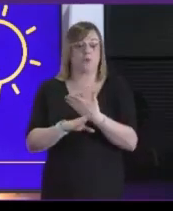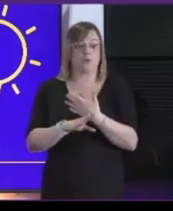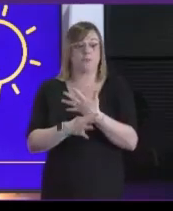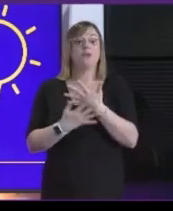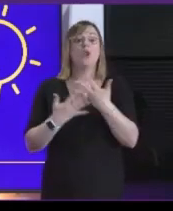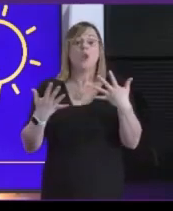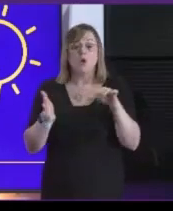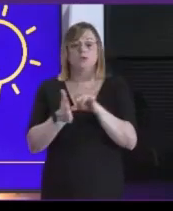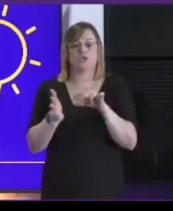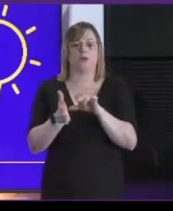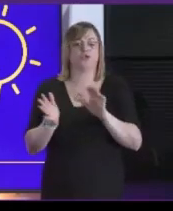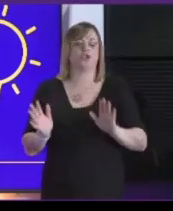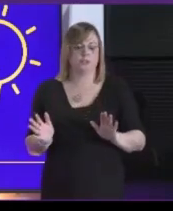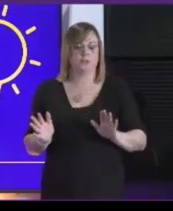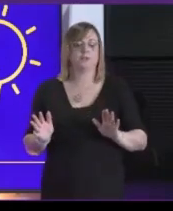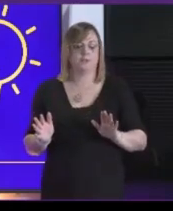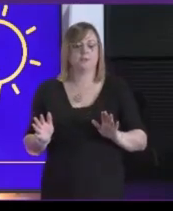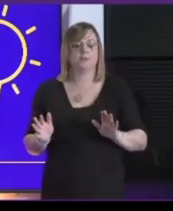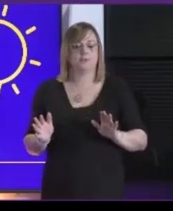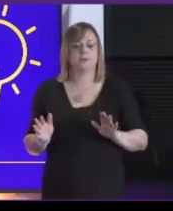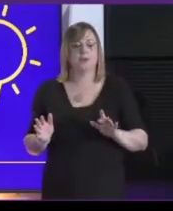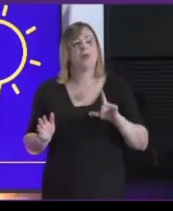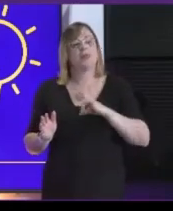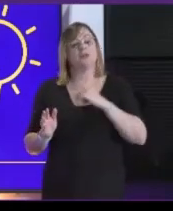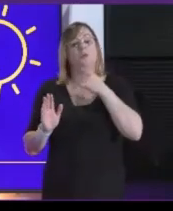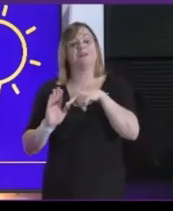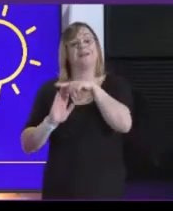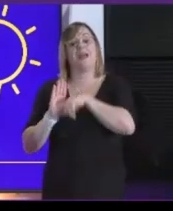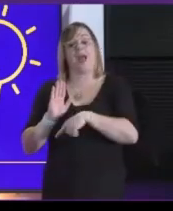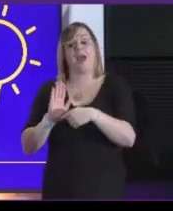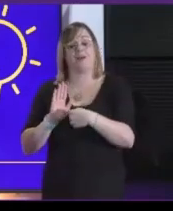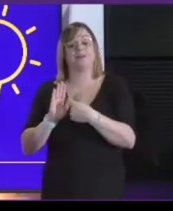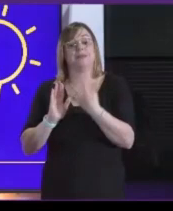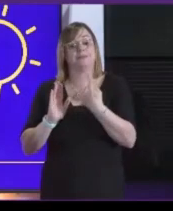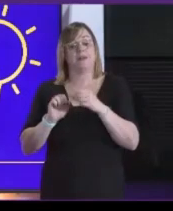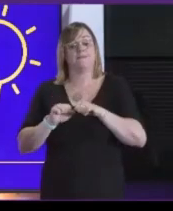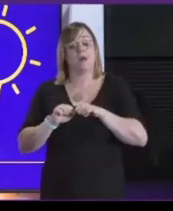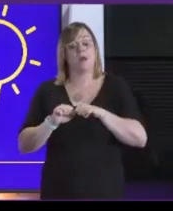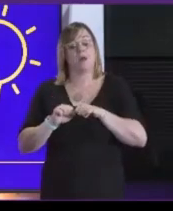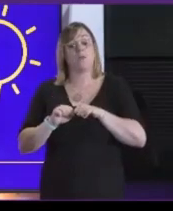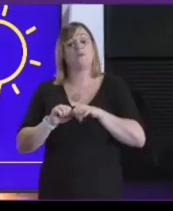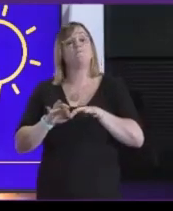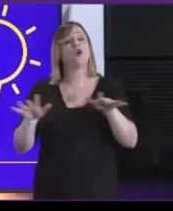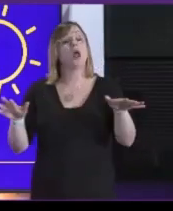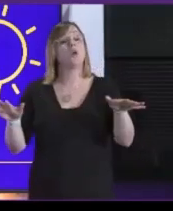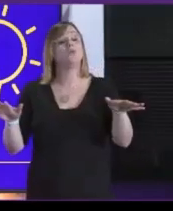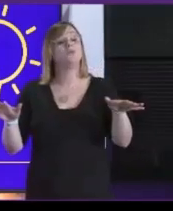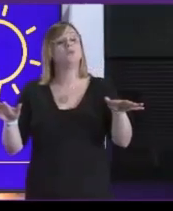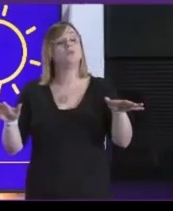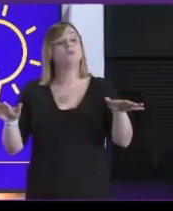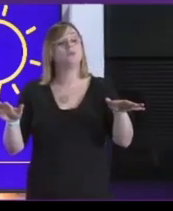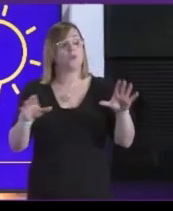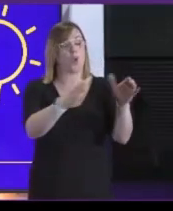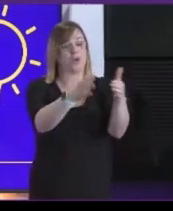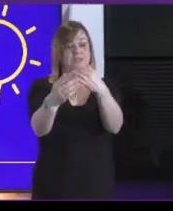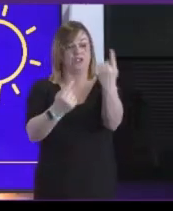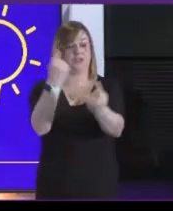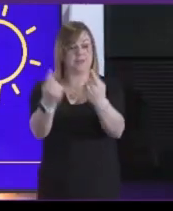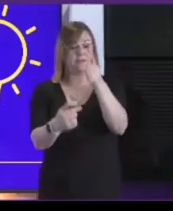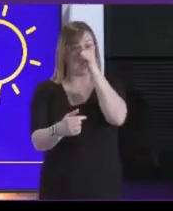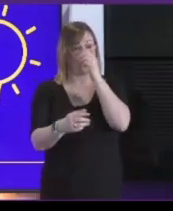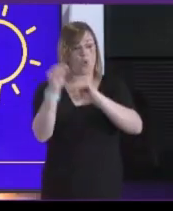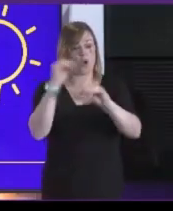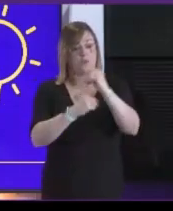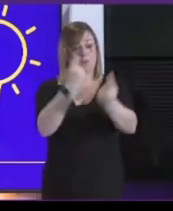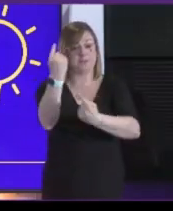challenge. And that's why, like I say, the ACTUS Code sort of put it out to organizations. They have to figure it out themselves. We